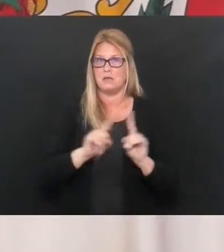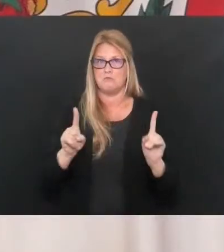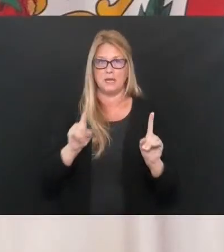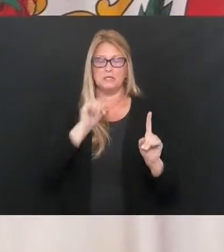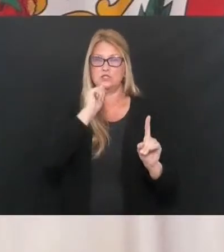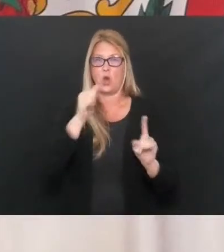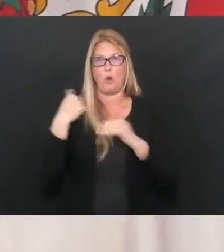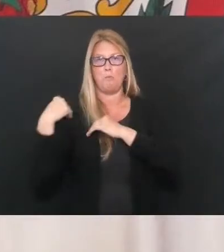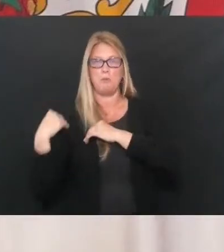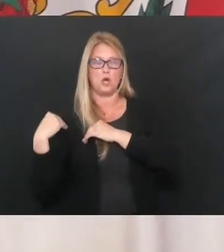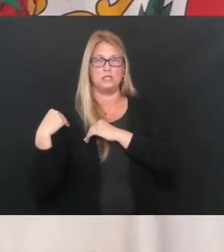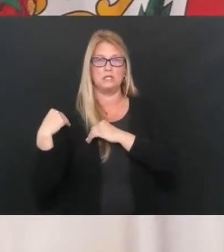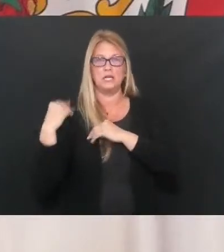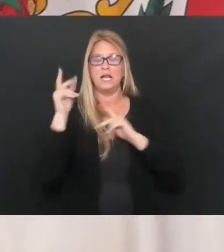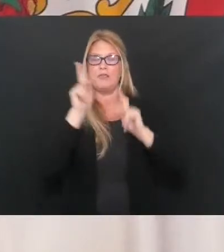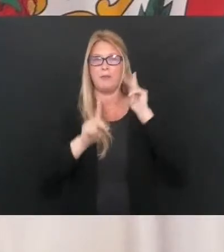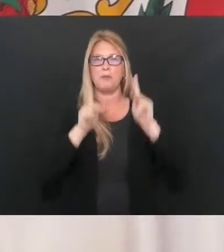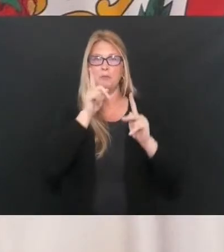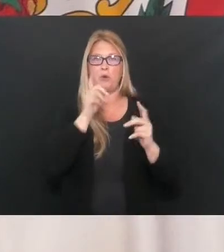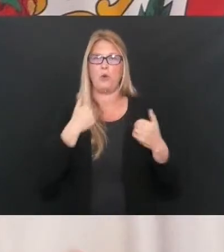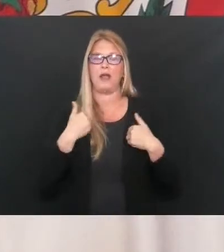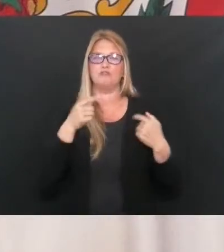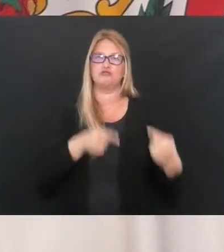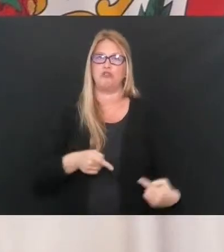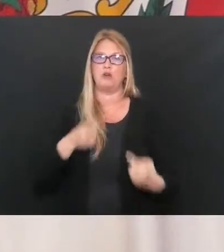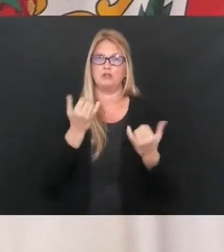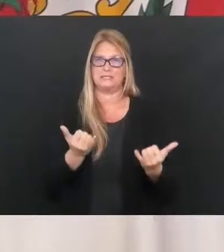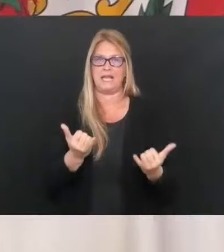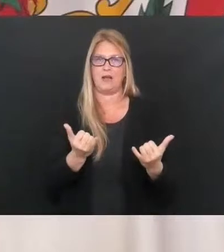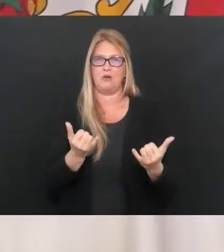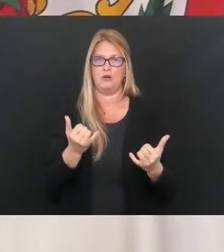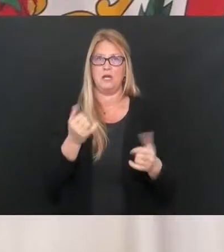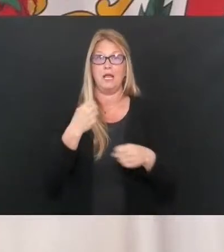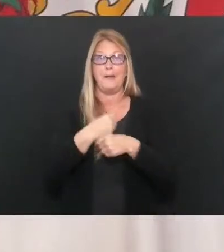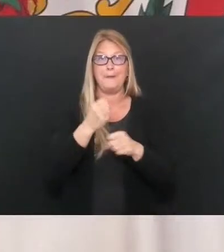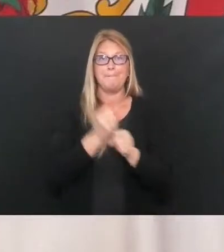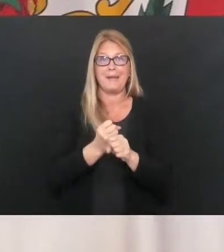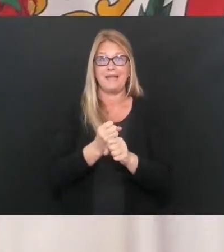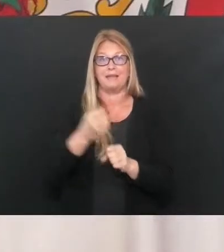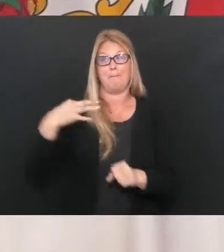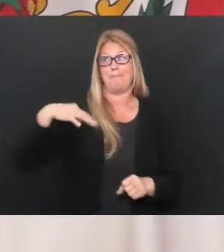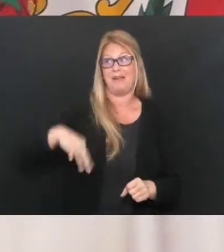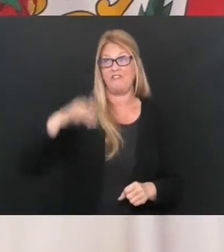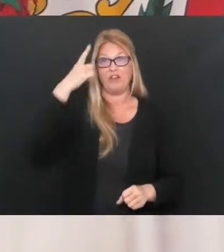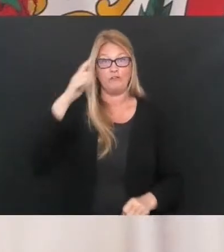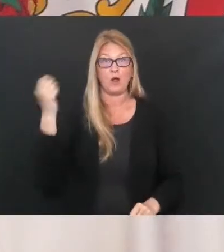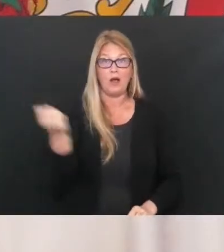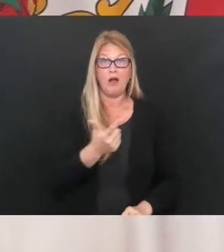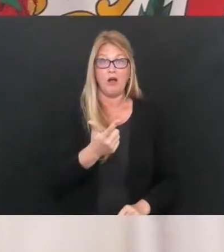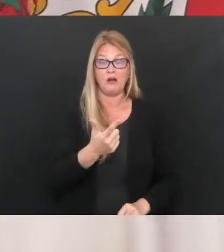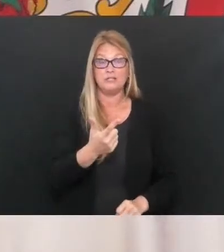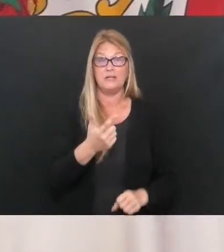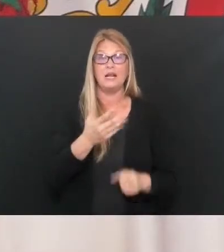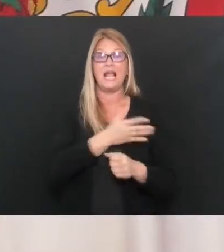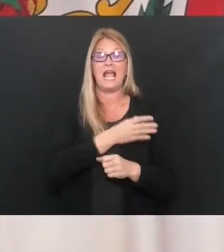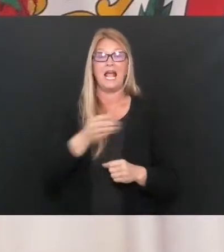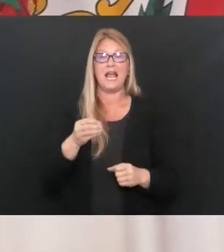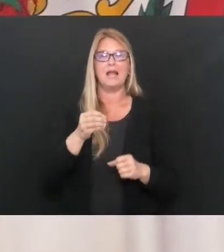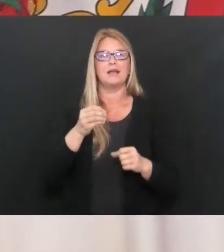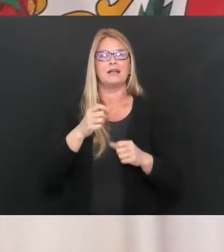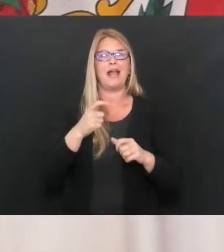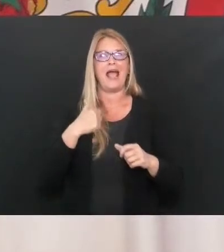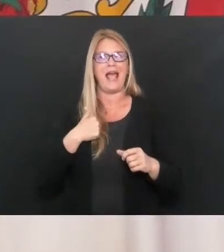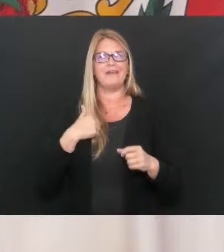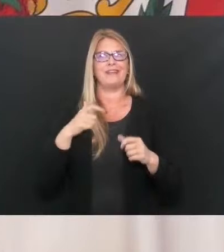burden on those that are really struggling. Make it cash positive for everybody. And without any question, you've got to go